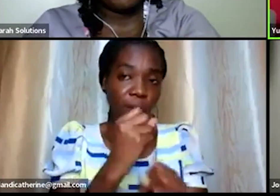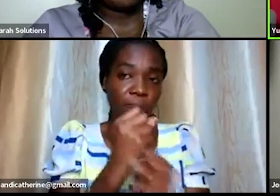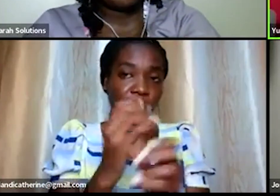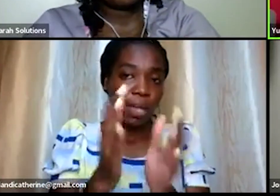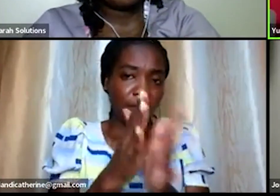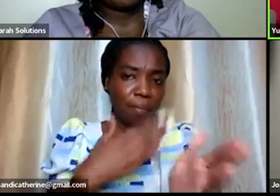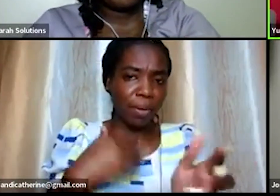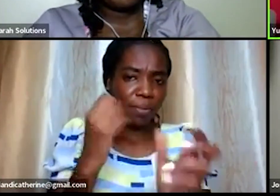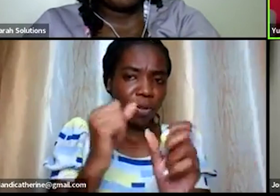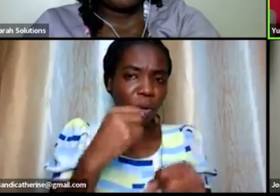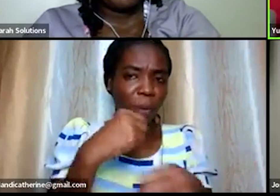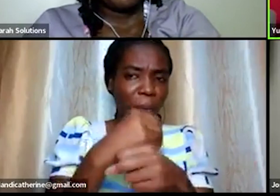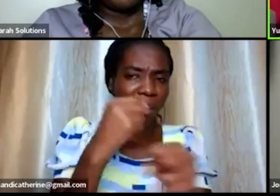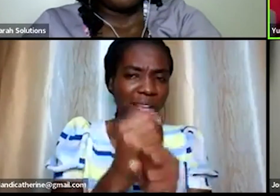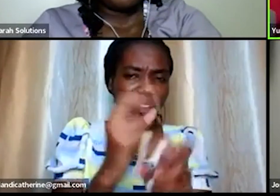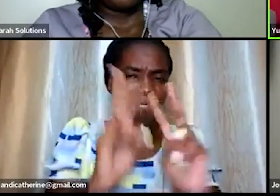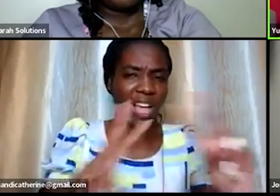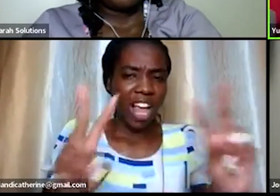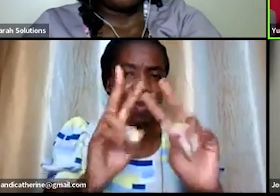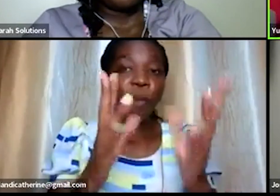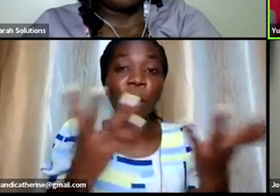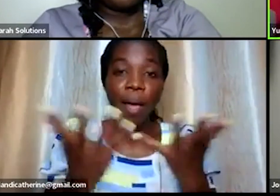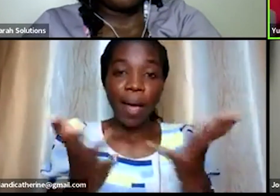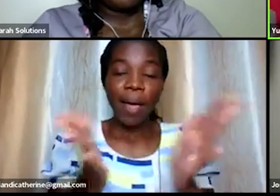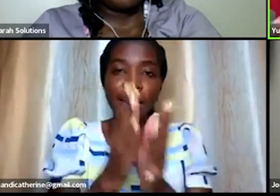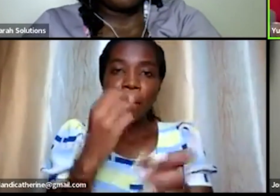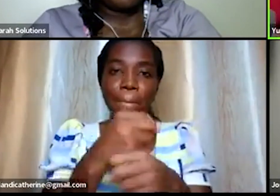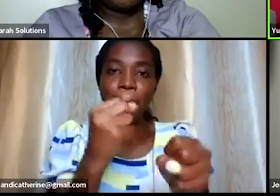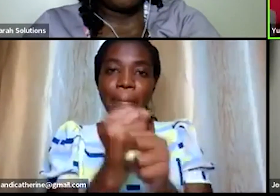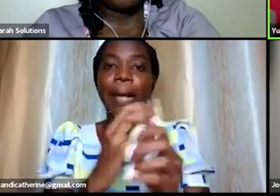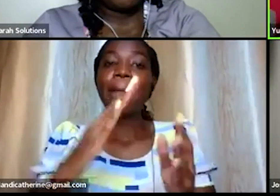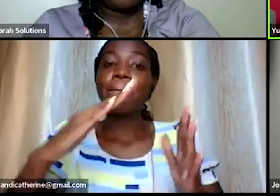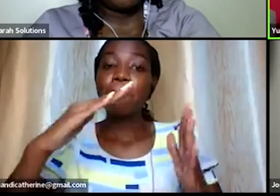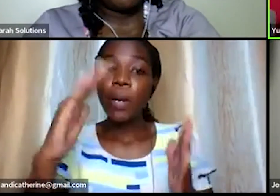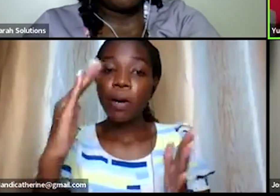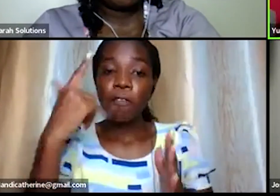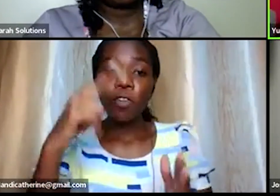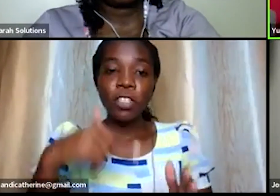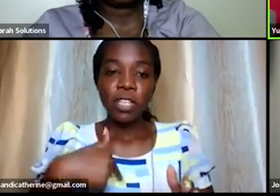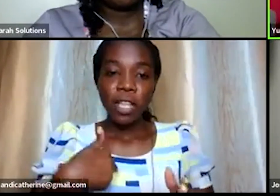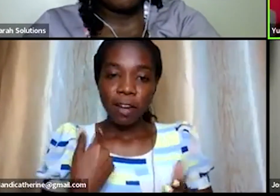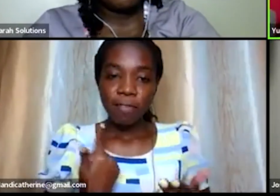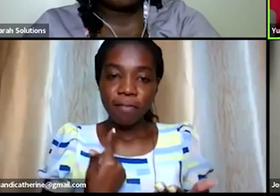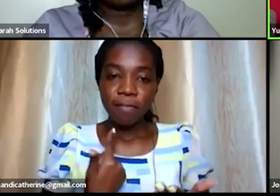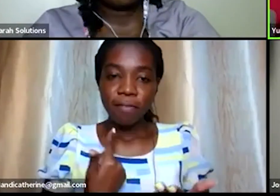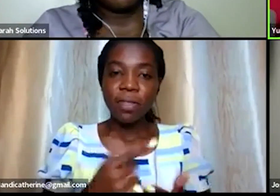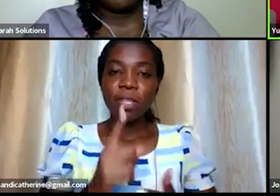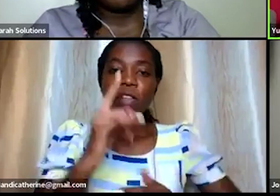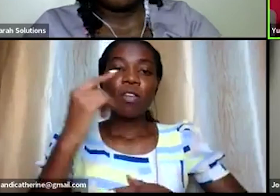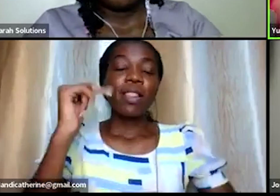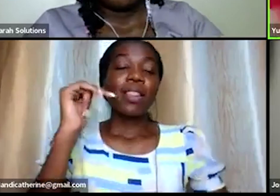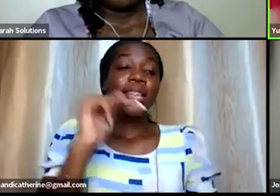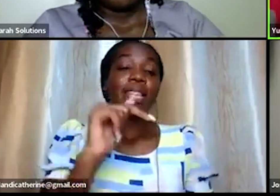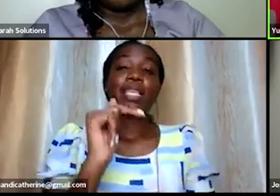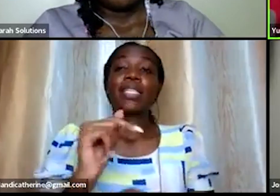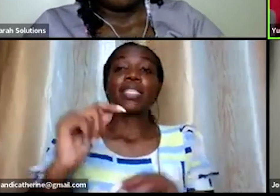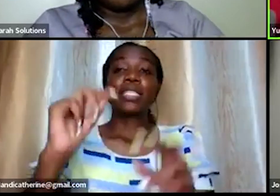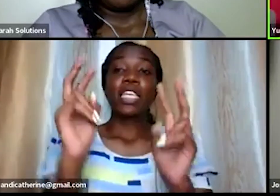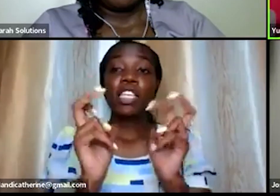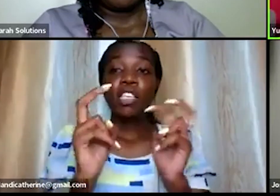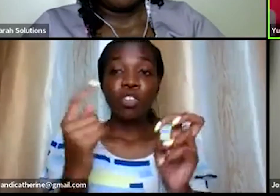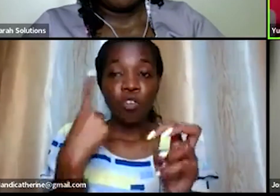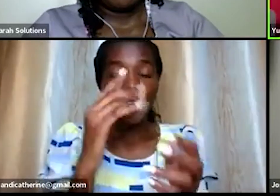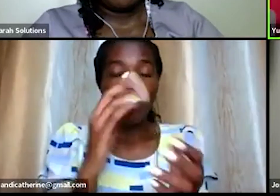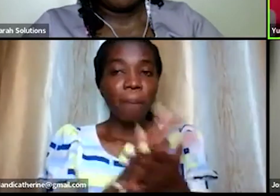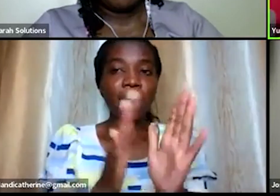make value? Where can I make more for myself? So this issue of being